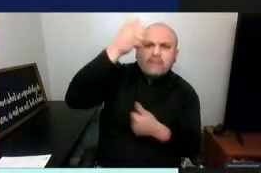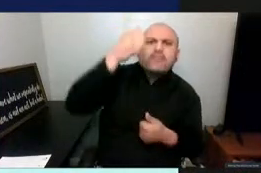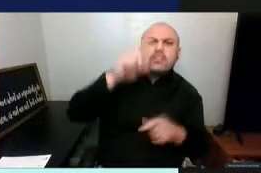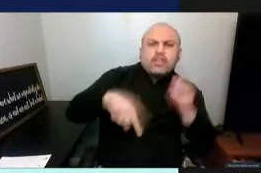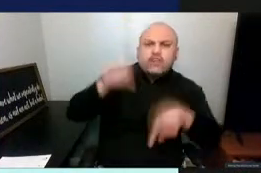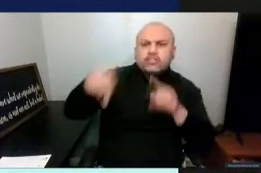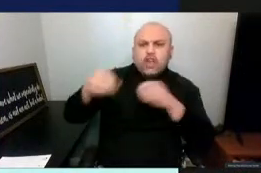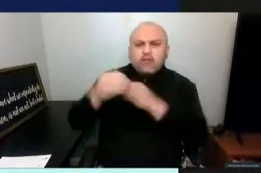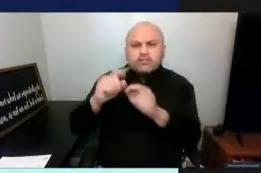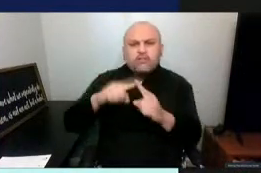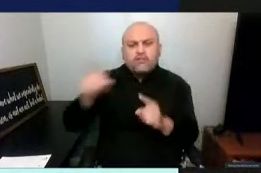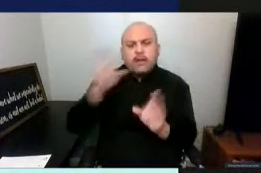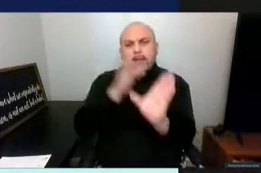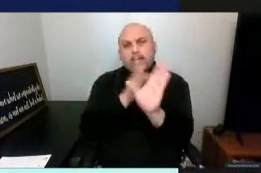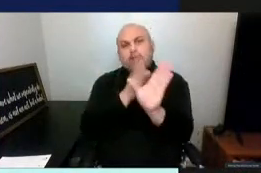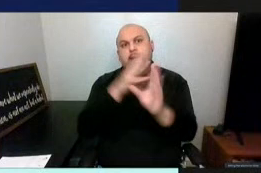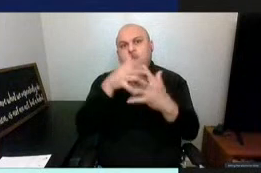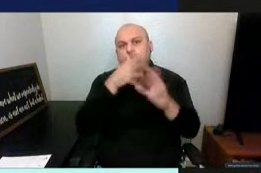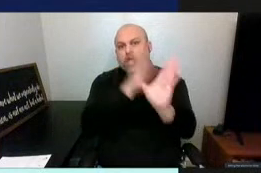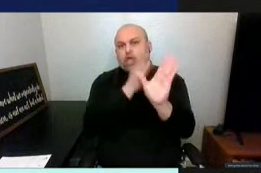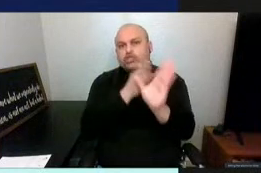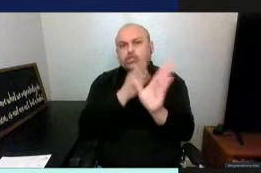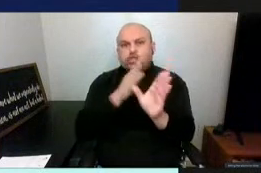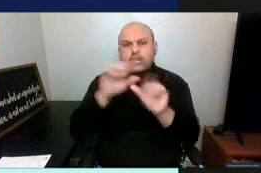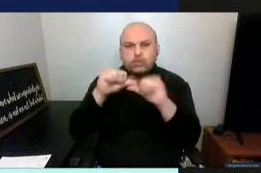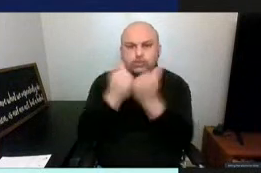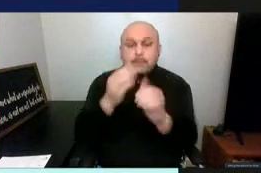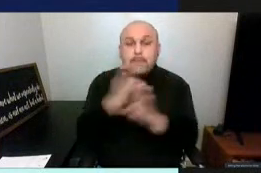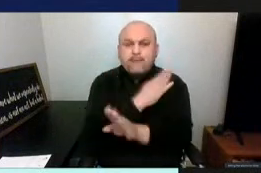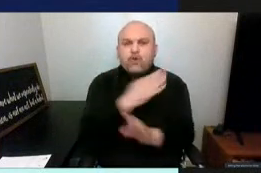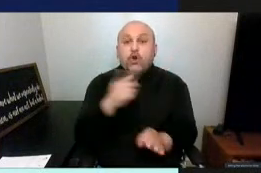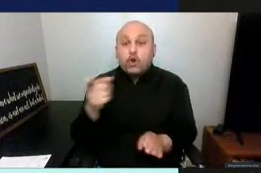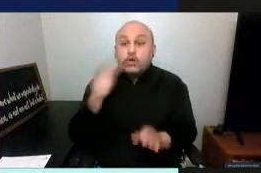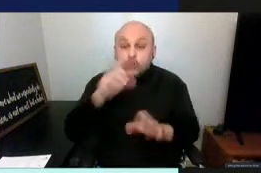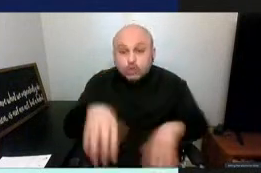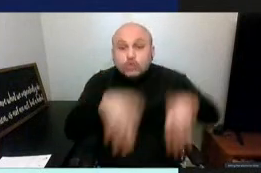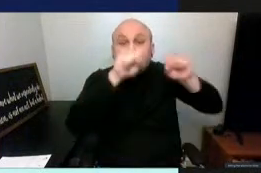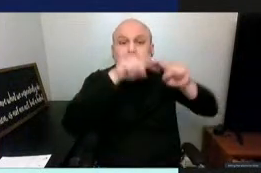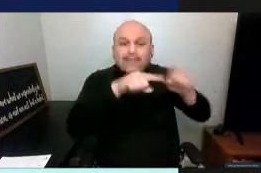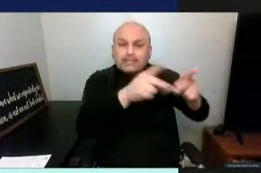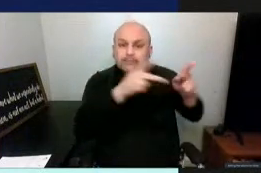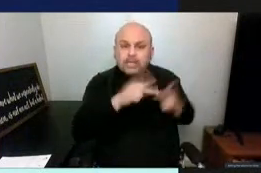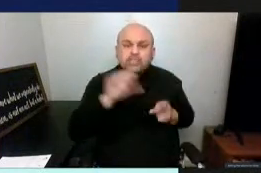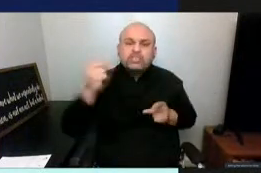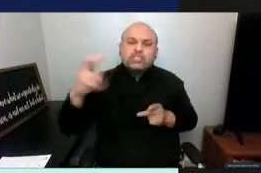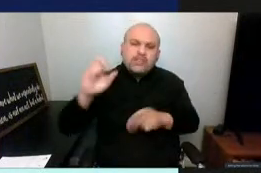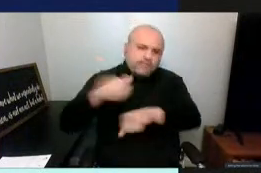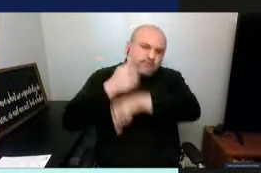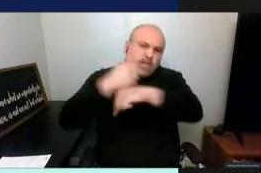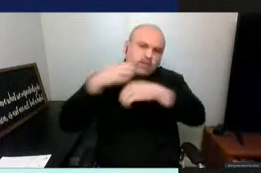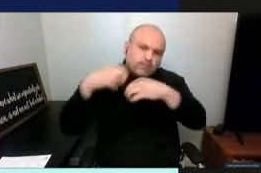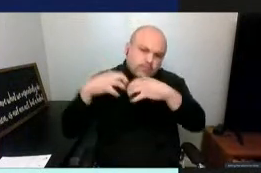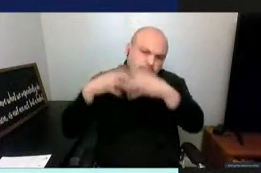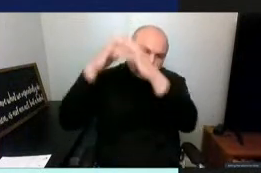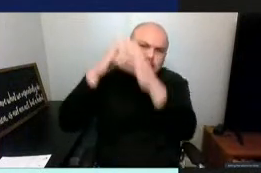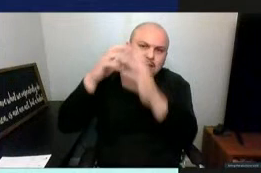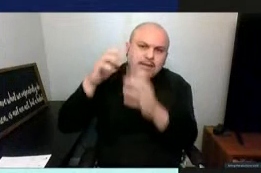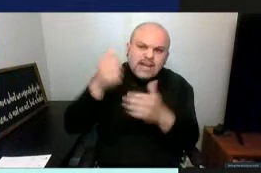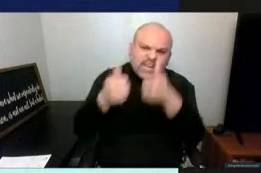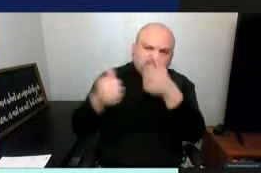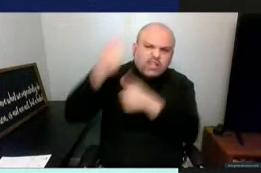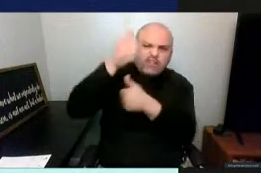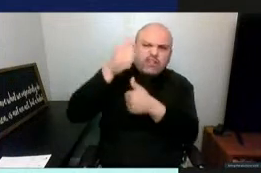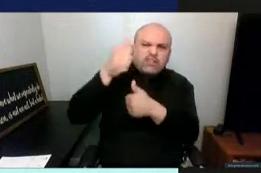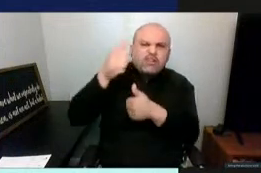Psychological Association. And before assuming this post, she was the founder and Chief Executive Officer of a clinical